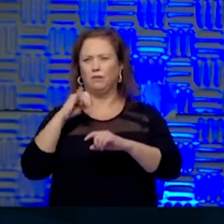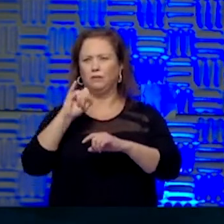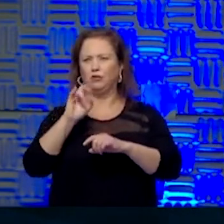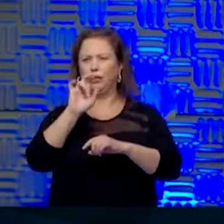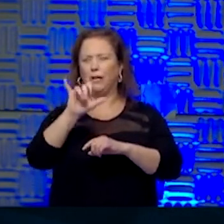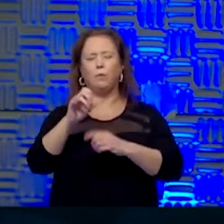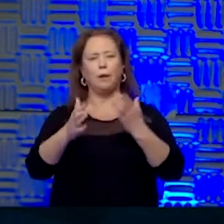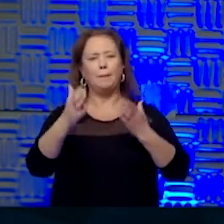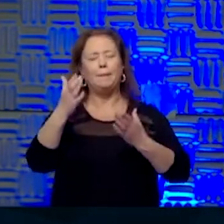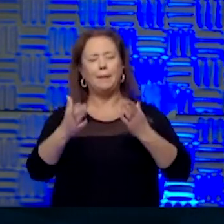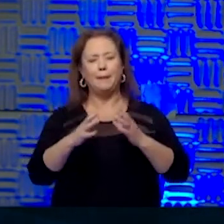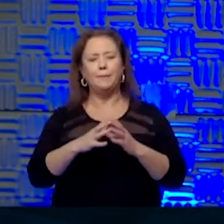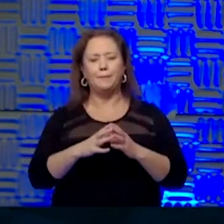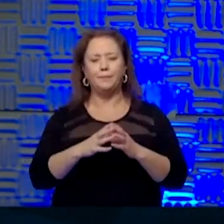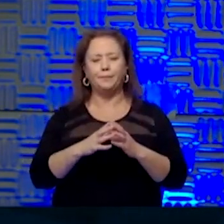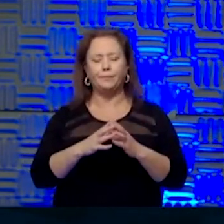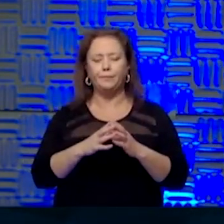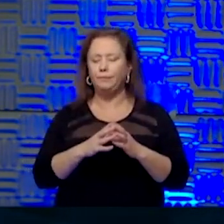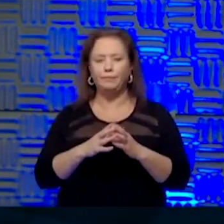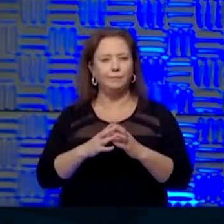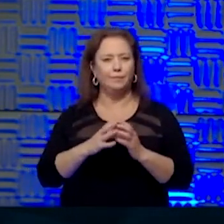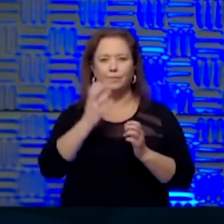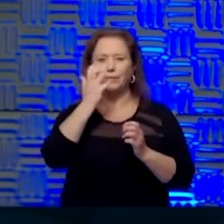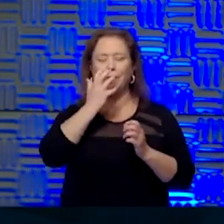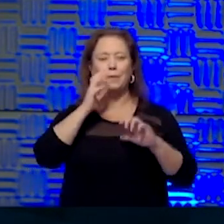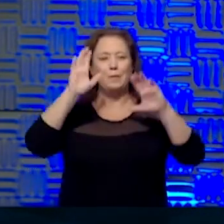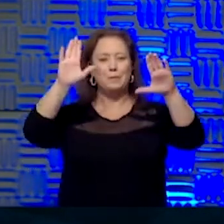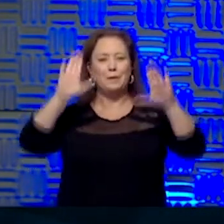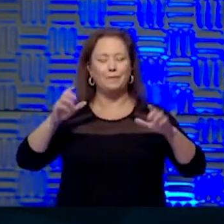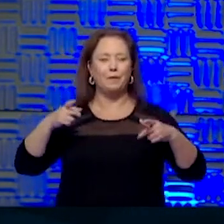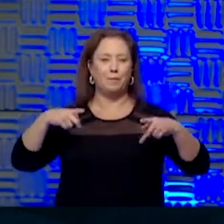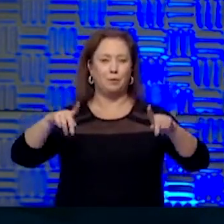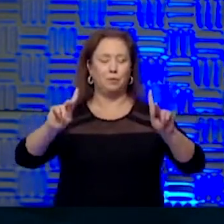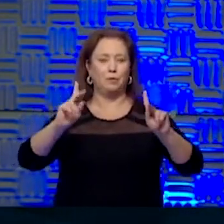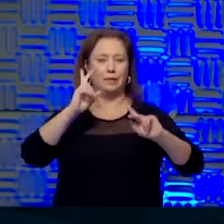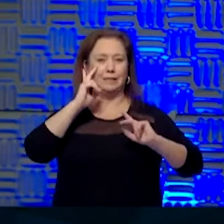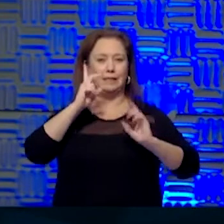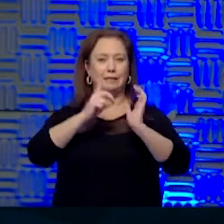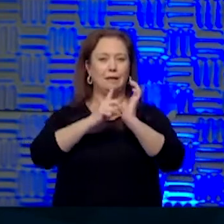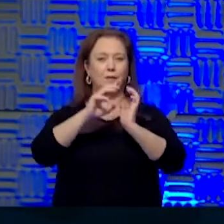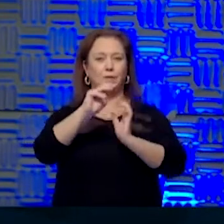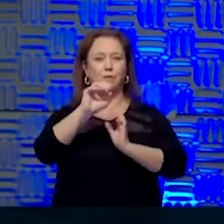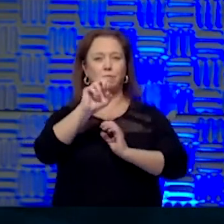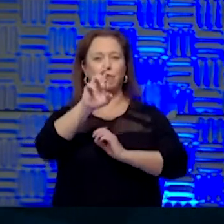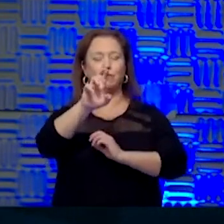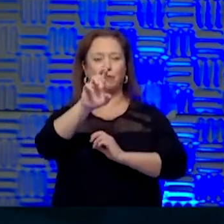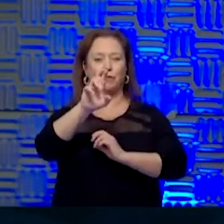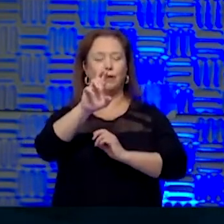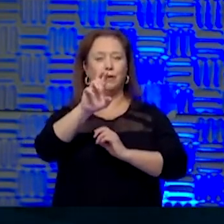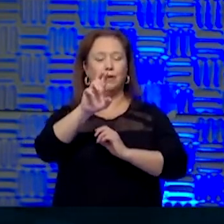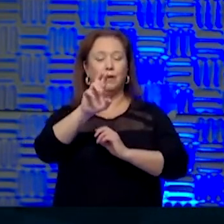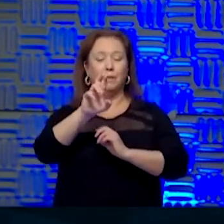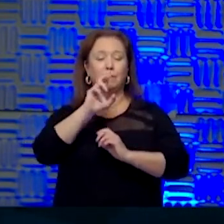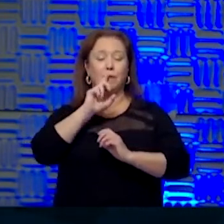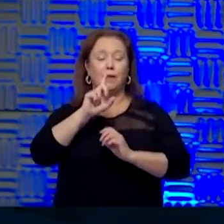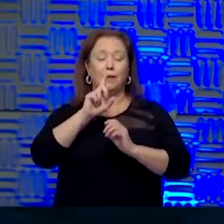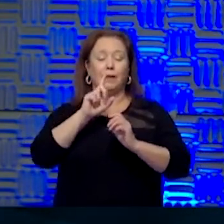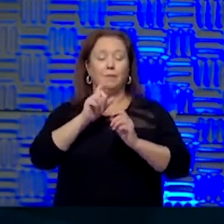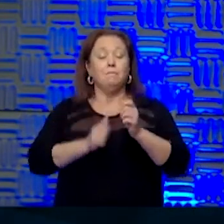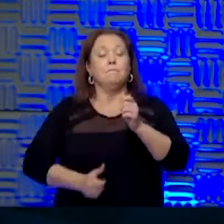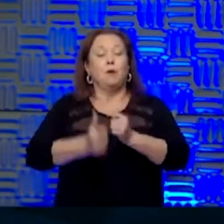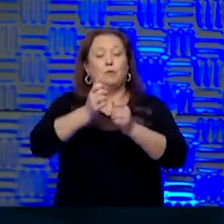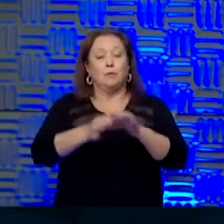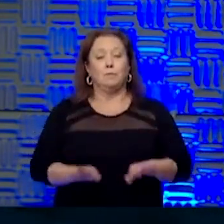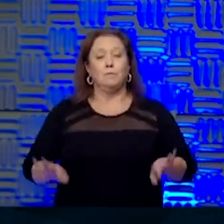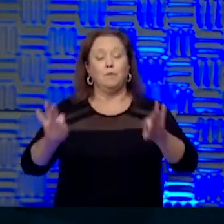January. And what a great opportunity, certainly to see Dr. Moser, but more important and significant in my mind,